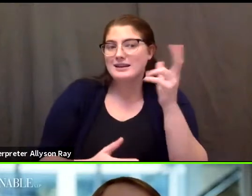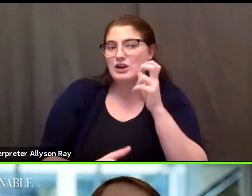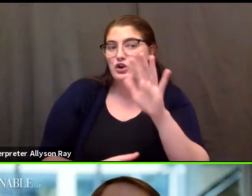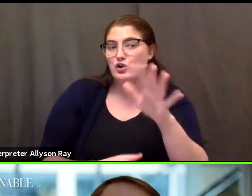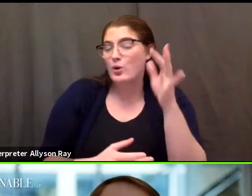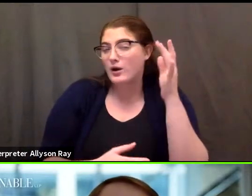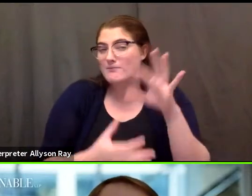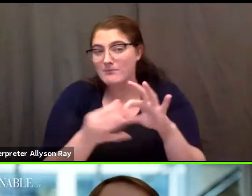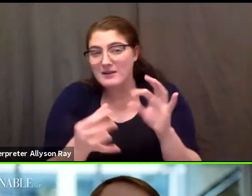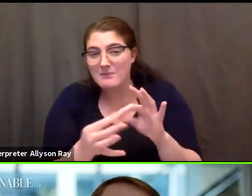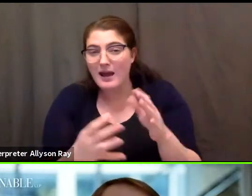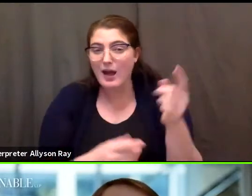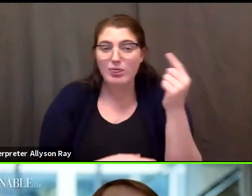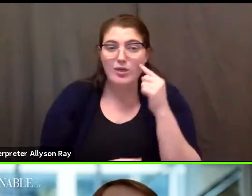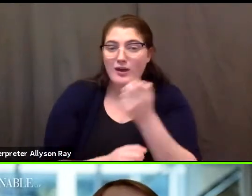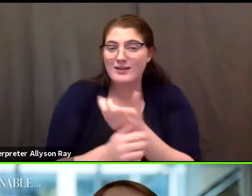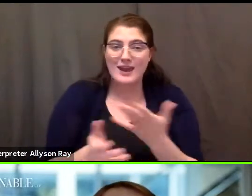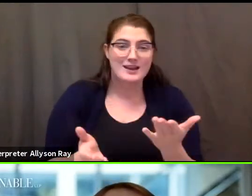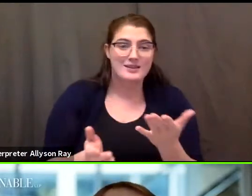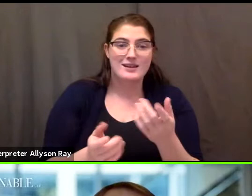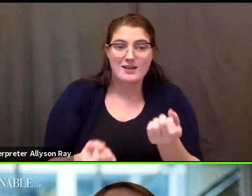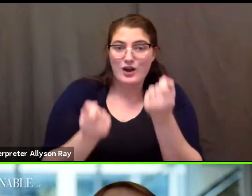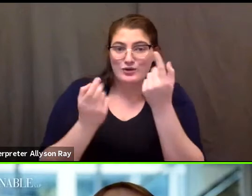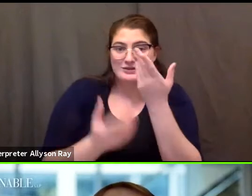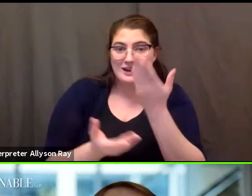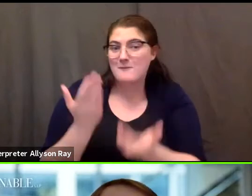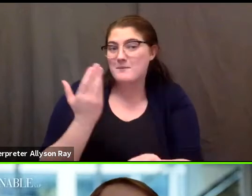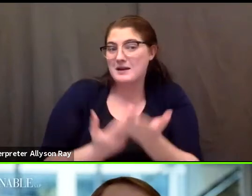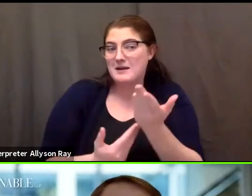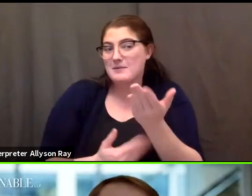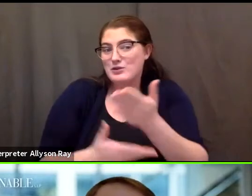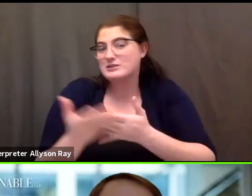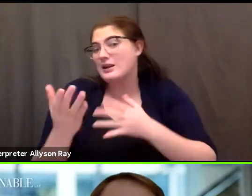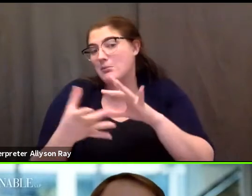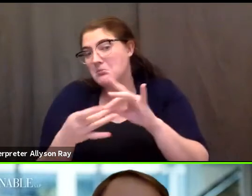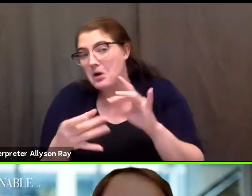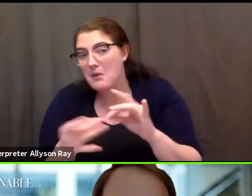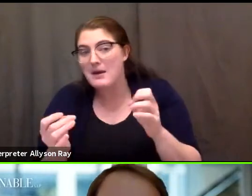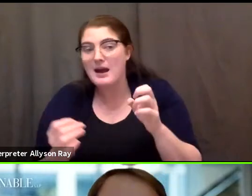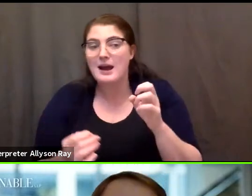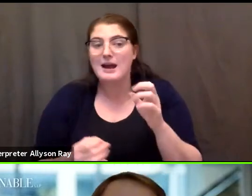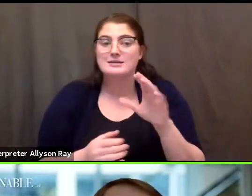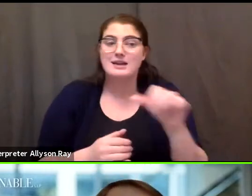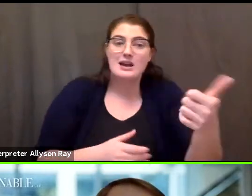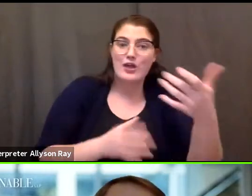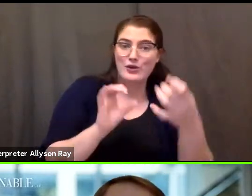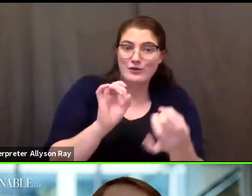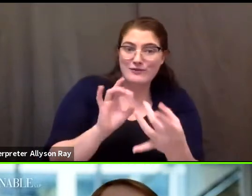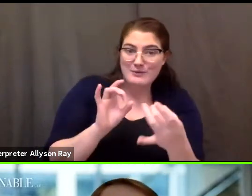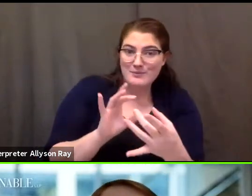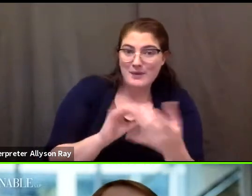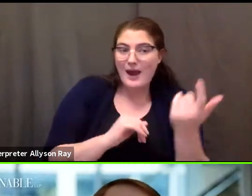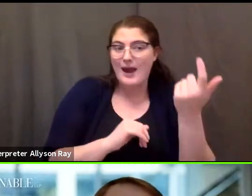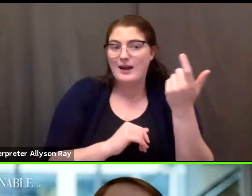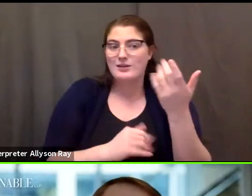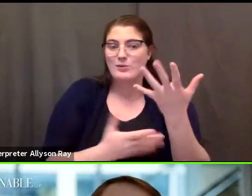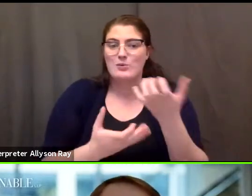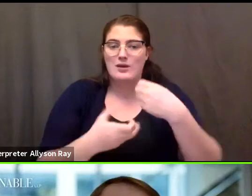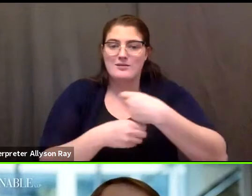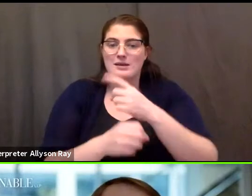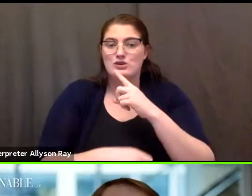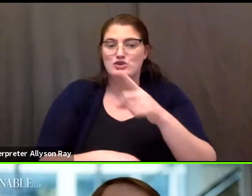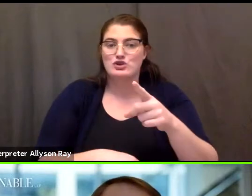well. Understanding that there may be some comments and other feedback that we want to make sure we have time